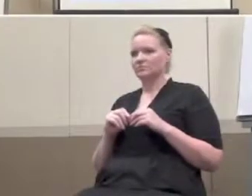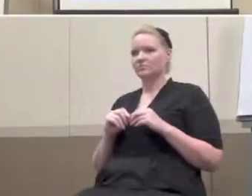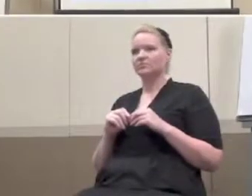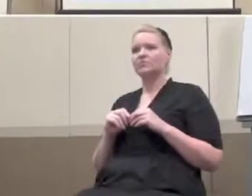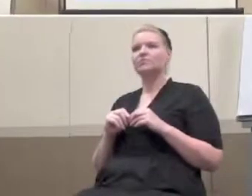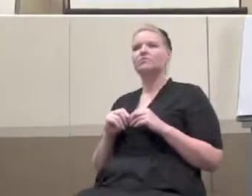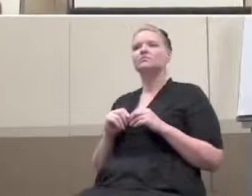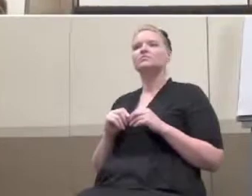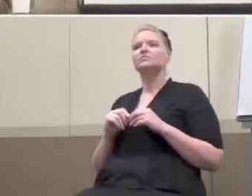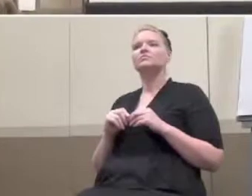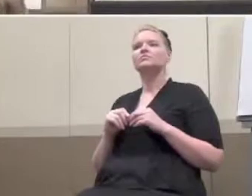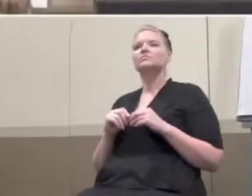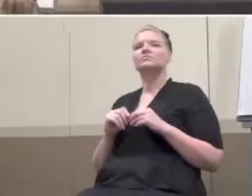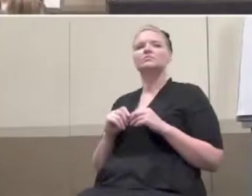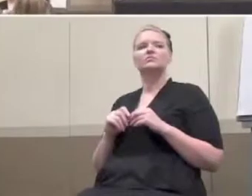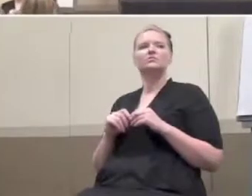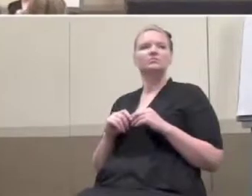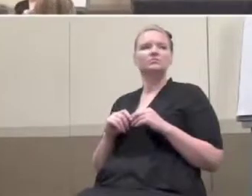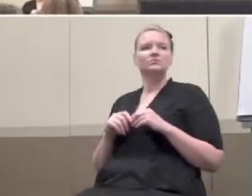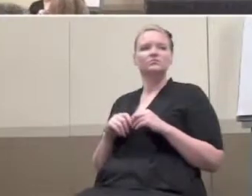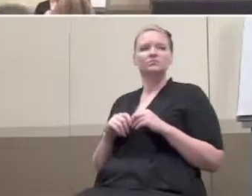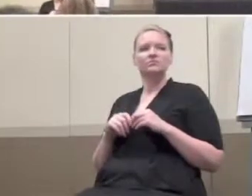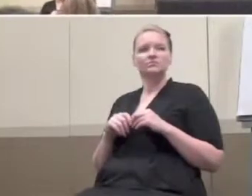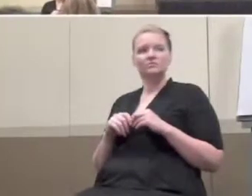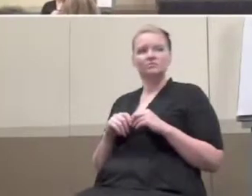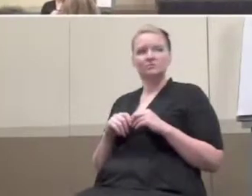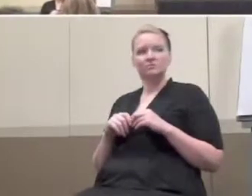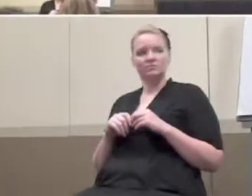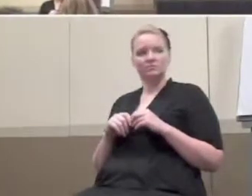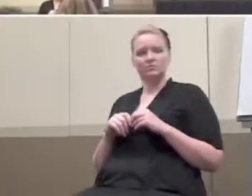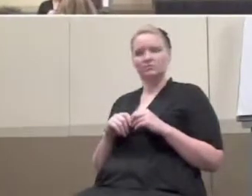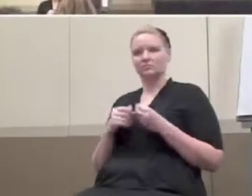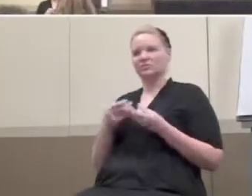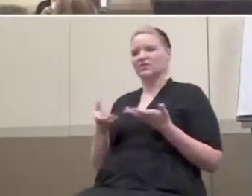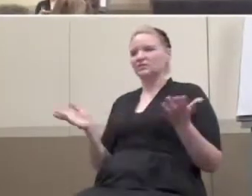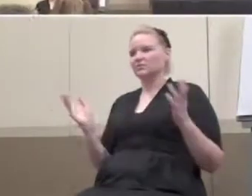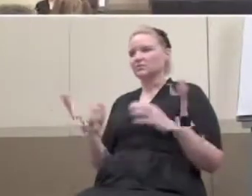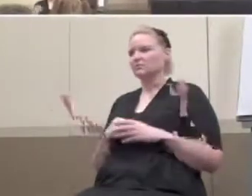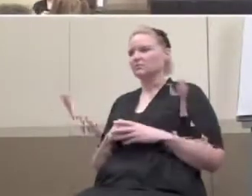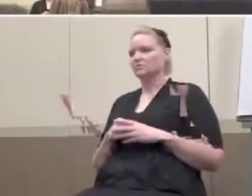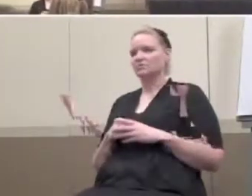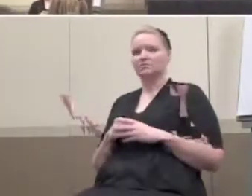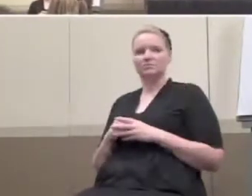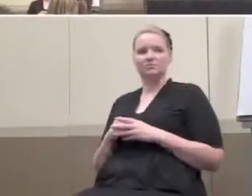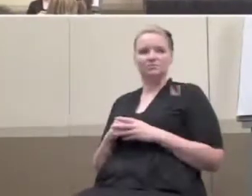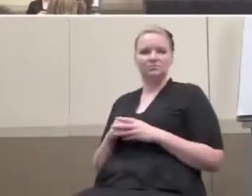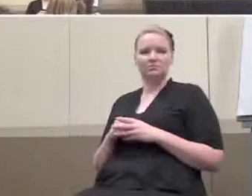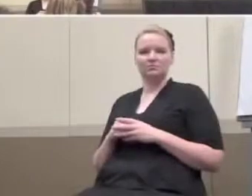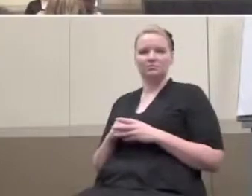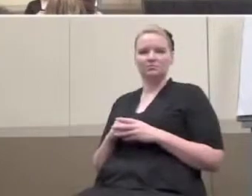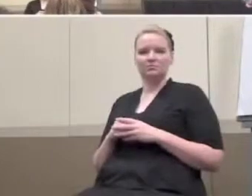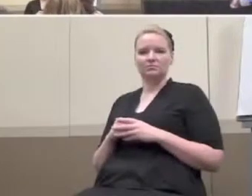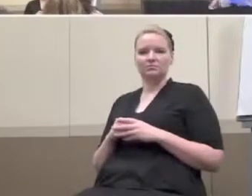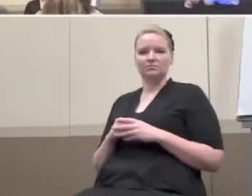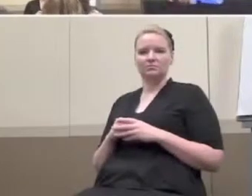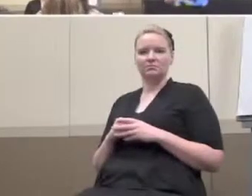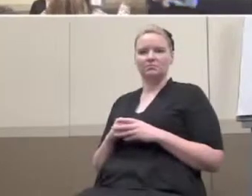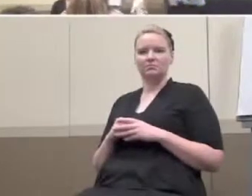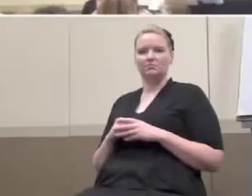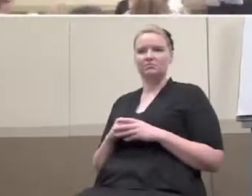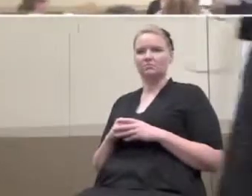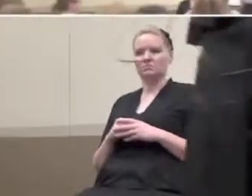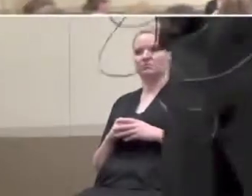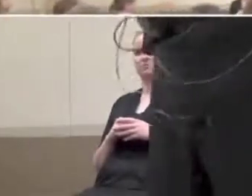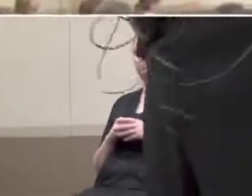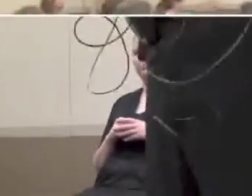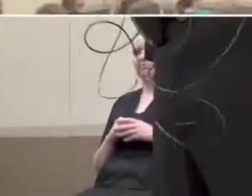New person. That's all right. I think we'll be okay. Okay, so can you guys pass these out? Take one of them. And the same thing